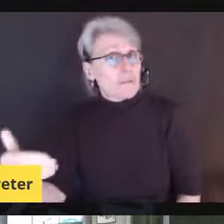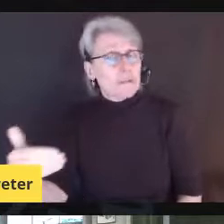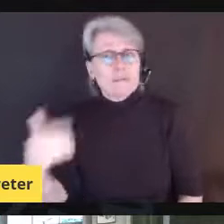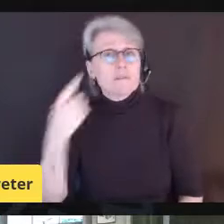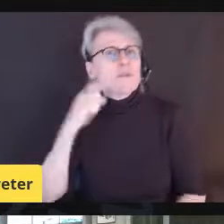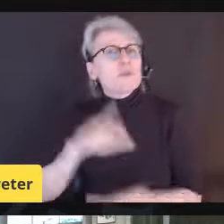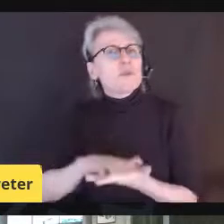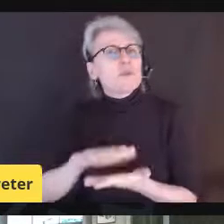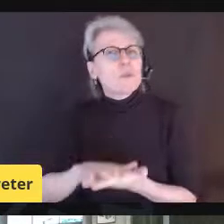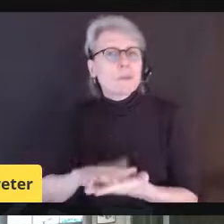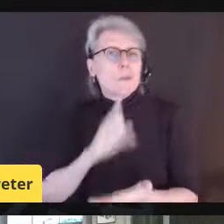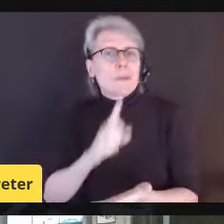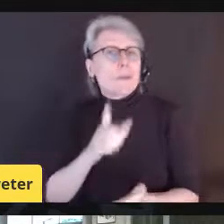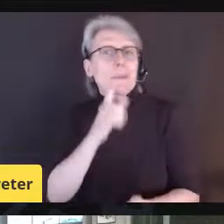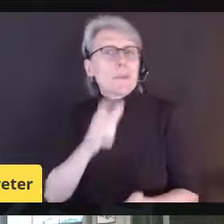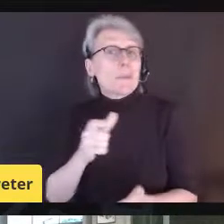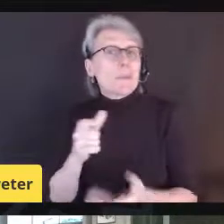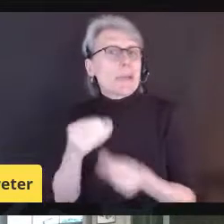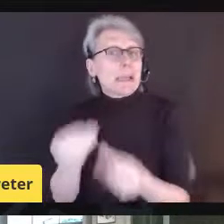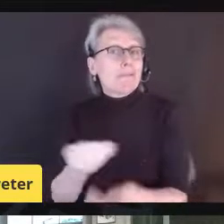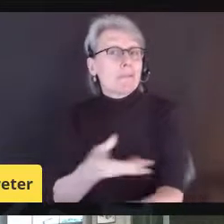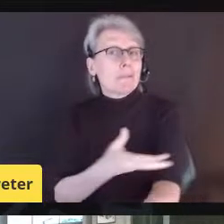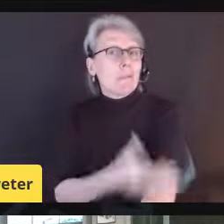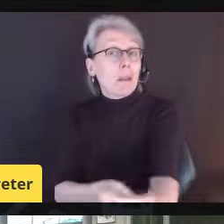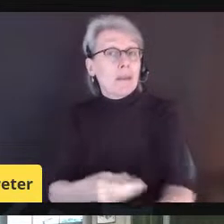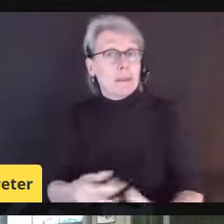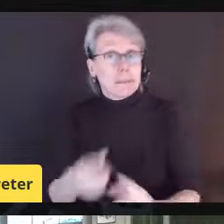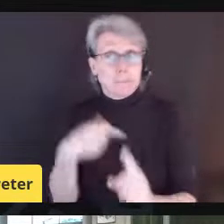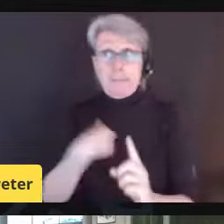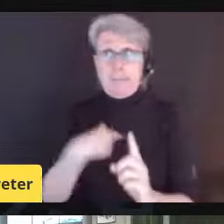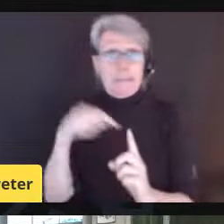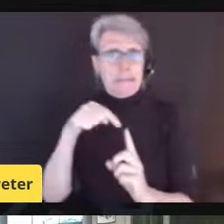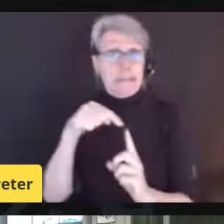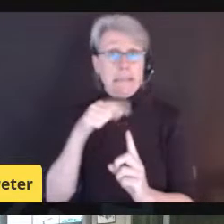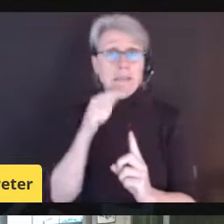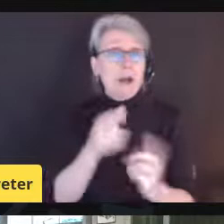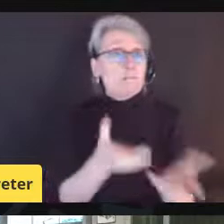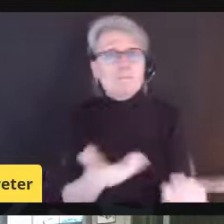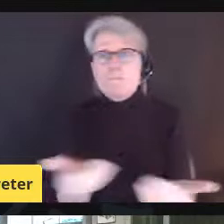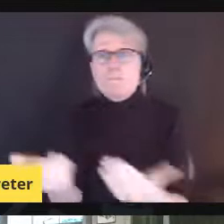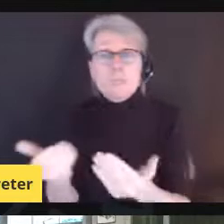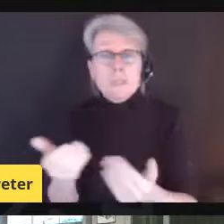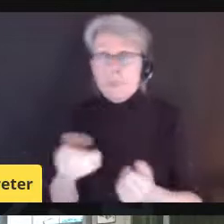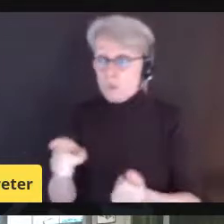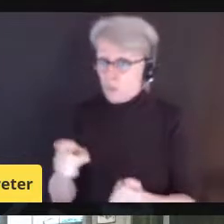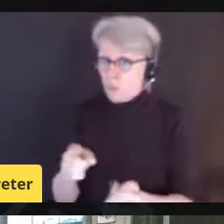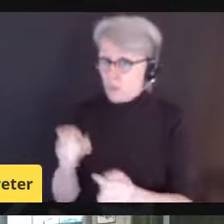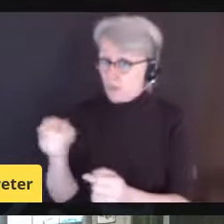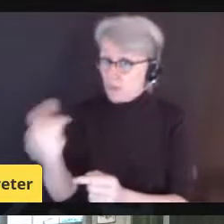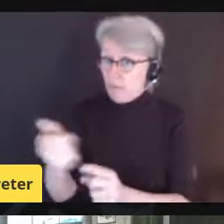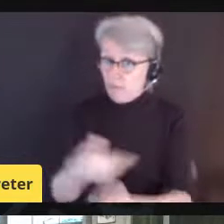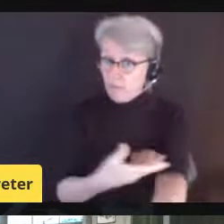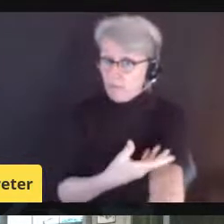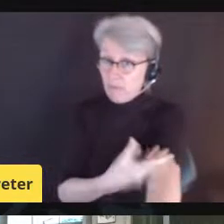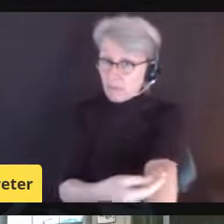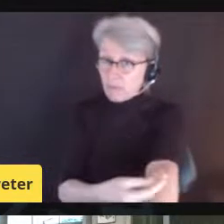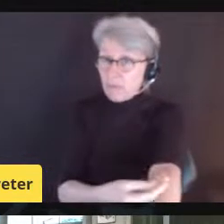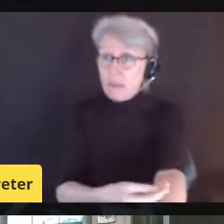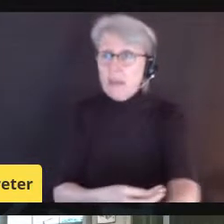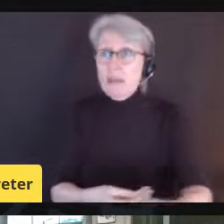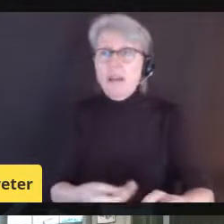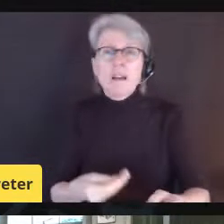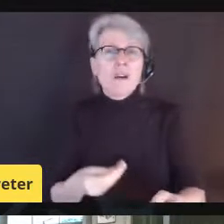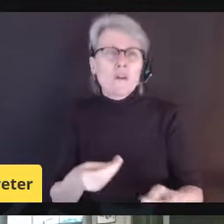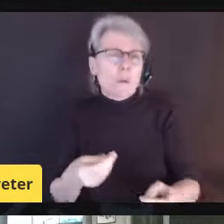you know, the quickest blood donor is the one that's right there, and that was usually me. Did you take your own blood? It's kind of hard.